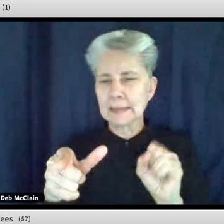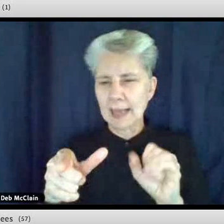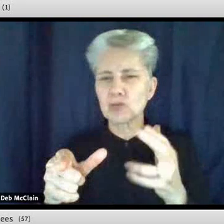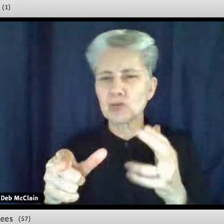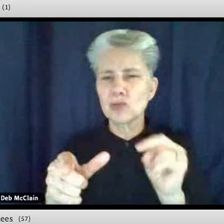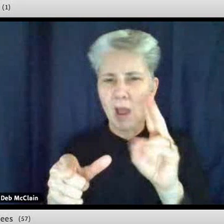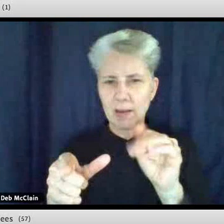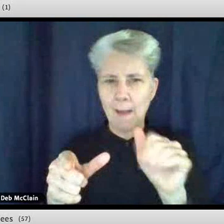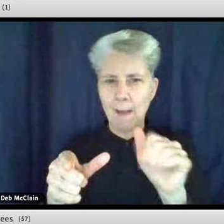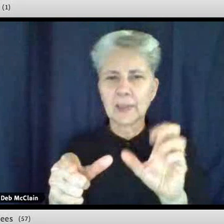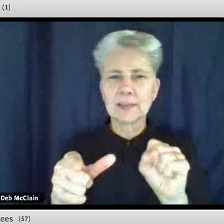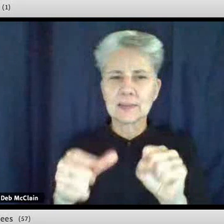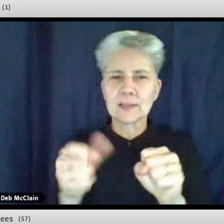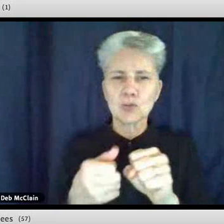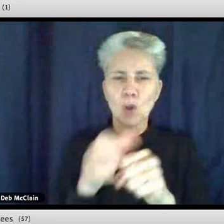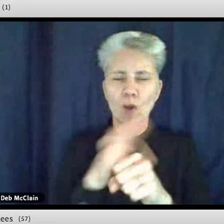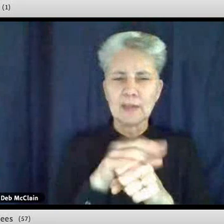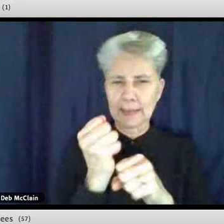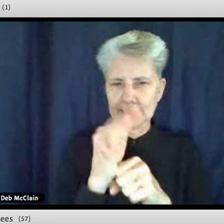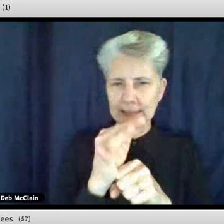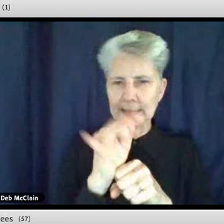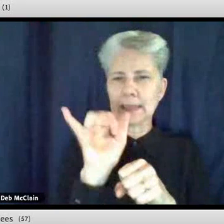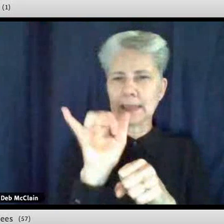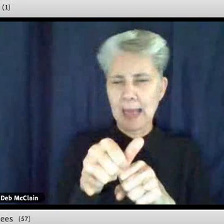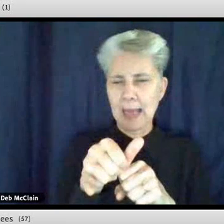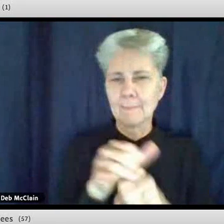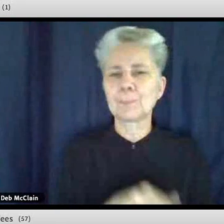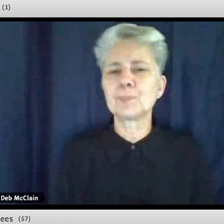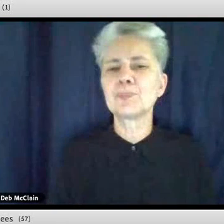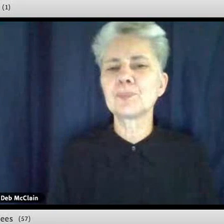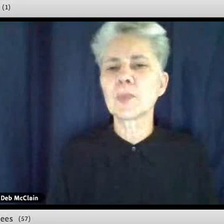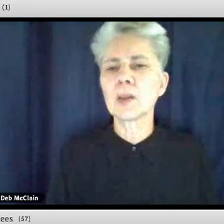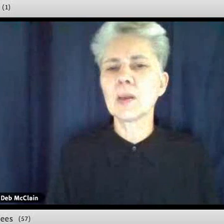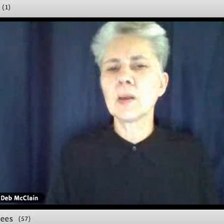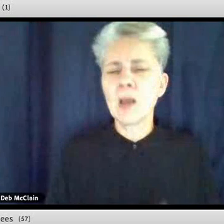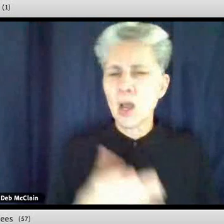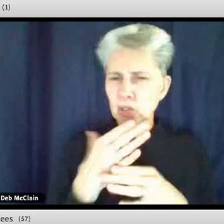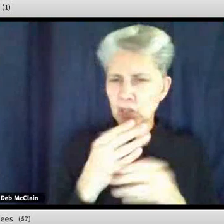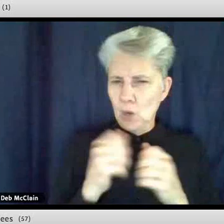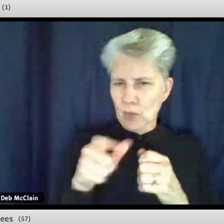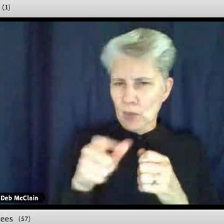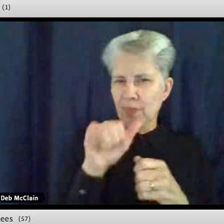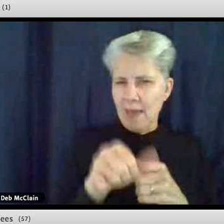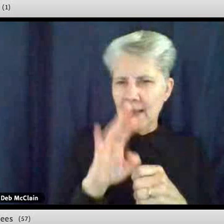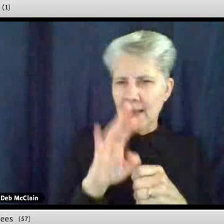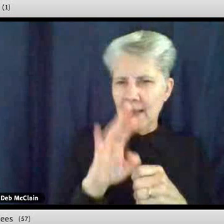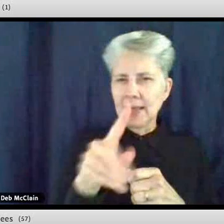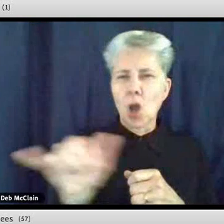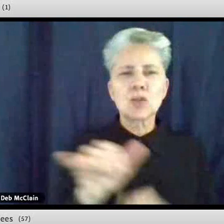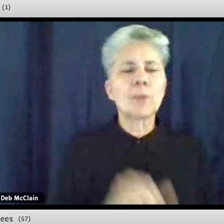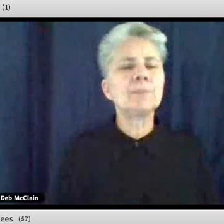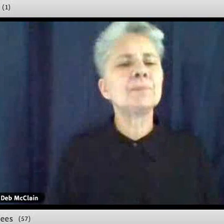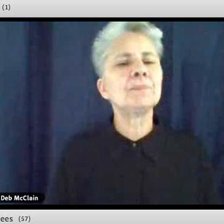Yes, Johns Hopkins COVID-19. Actually, let me just share that link with you real quick. I can just give it to you.